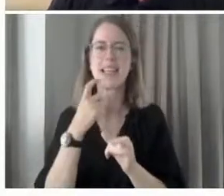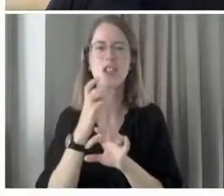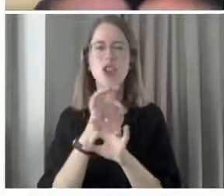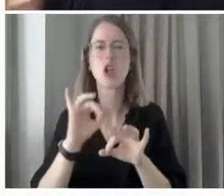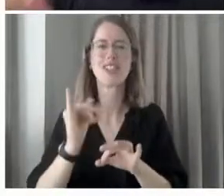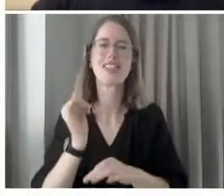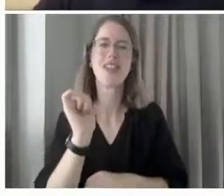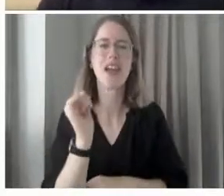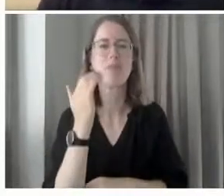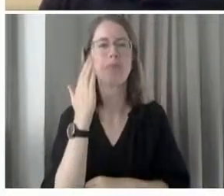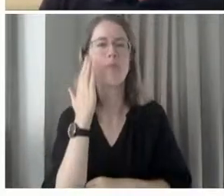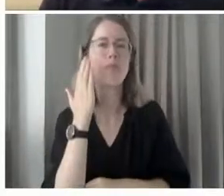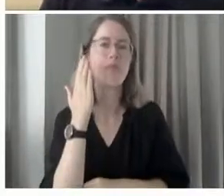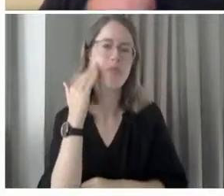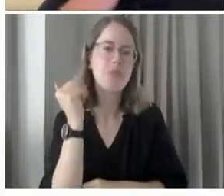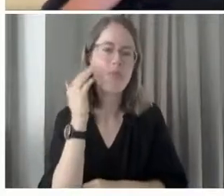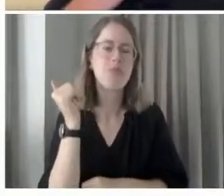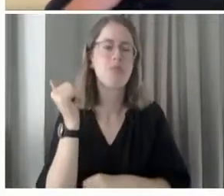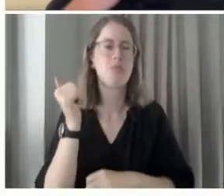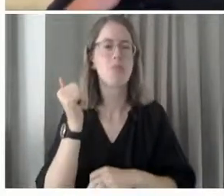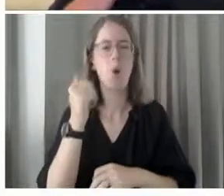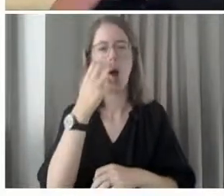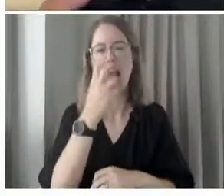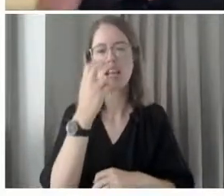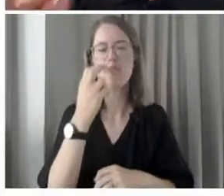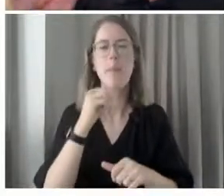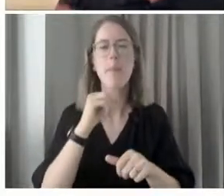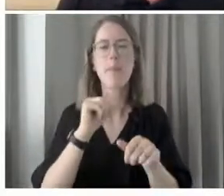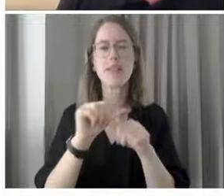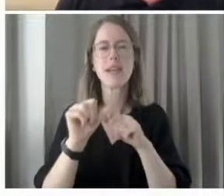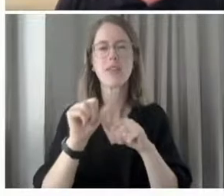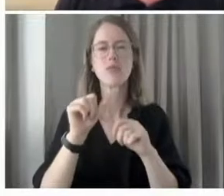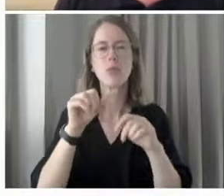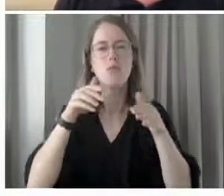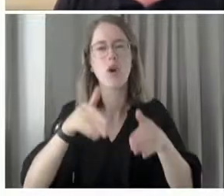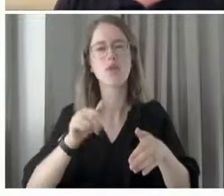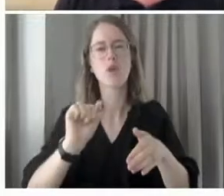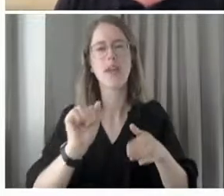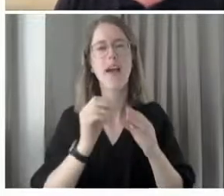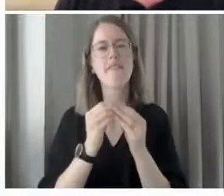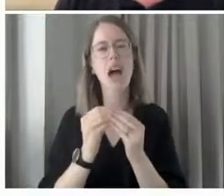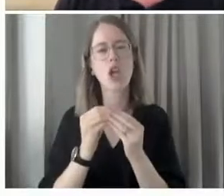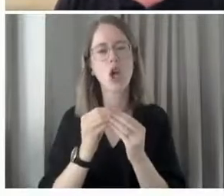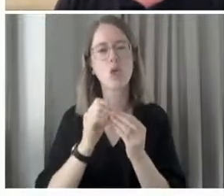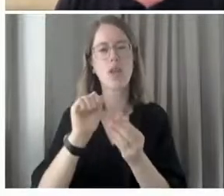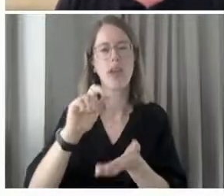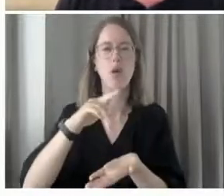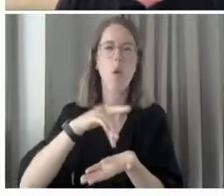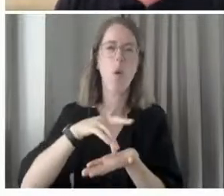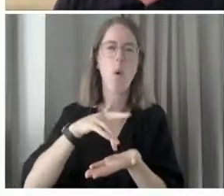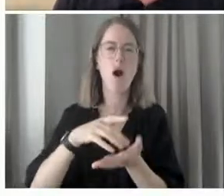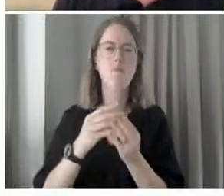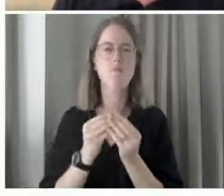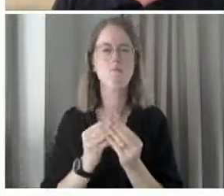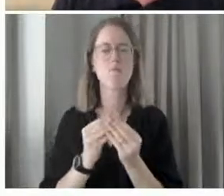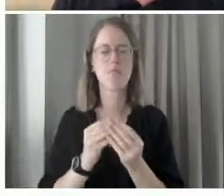their birth date. So this is a way of getting some insight into how and why people engage.